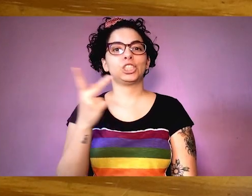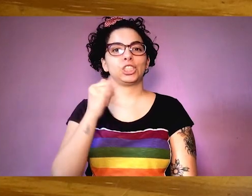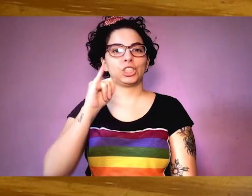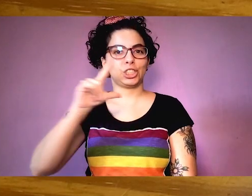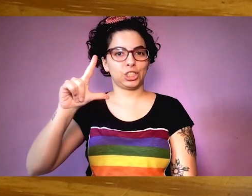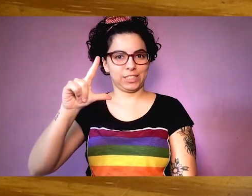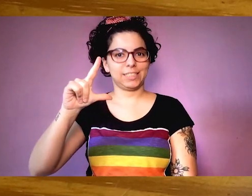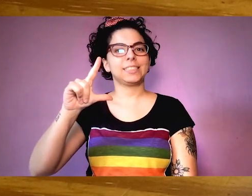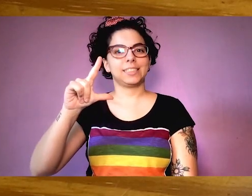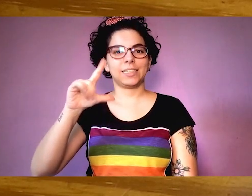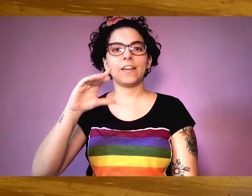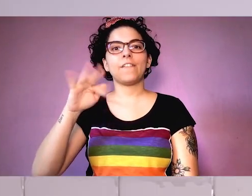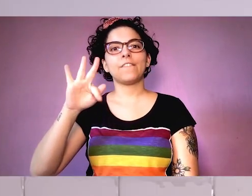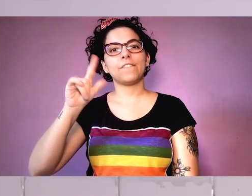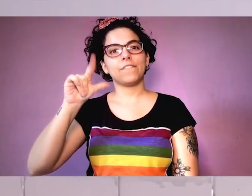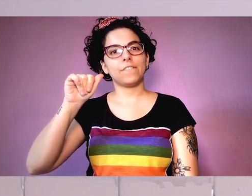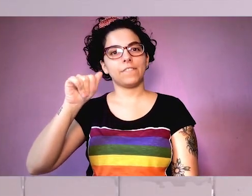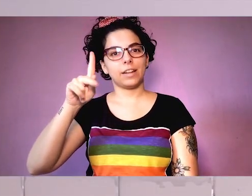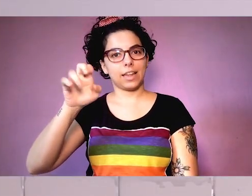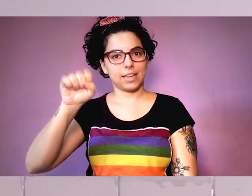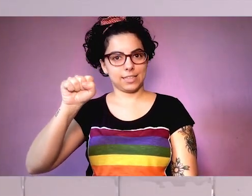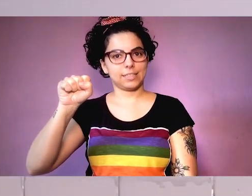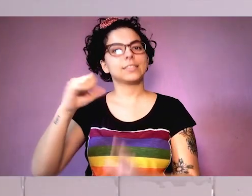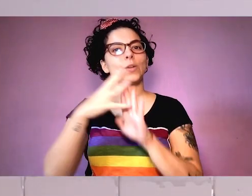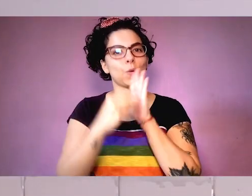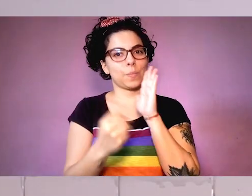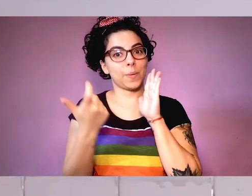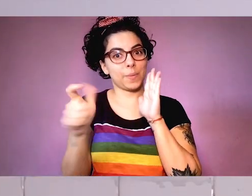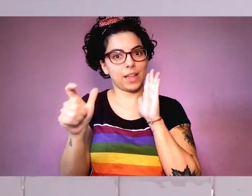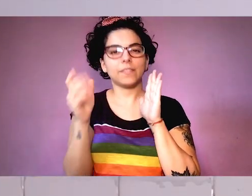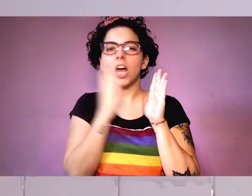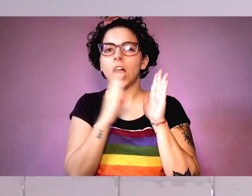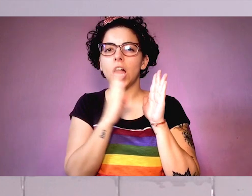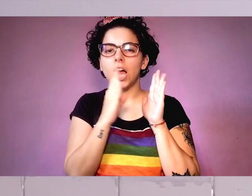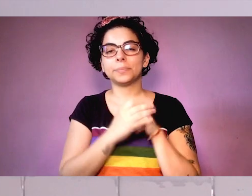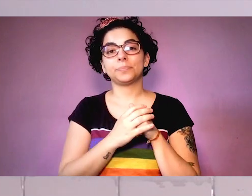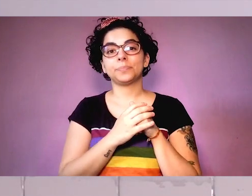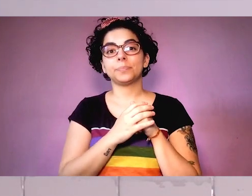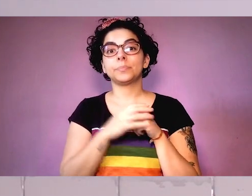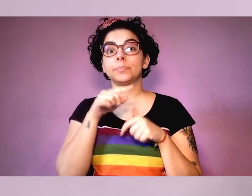of chili flakes. Repeat. Chili flakes.